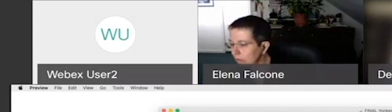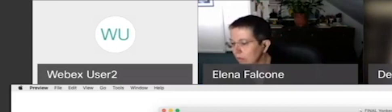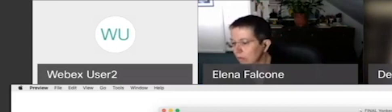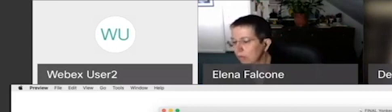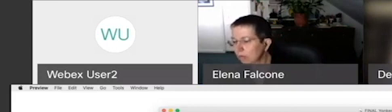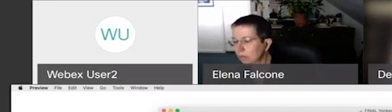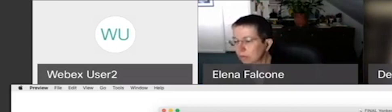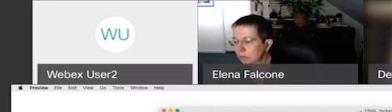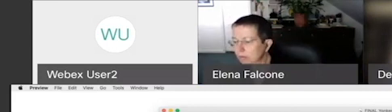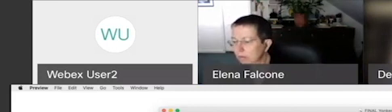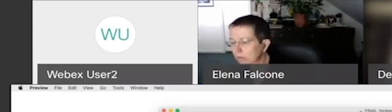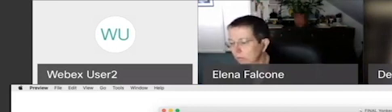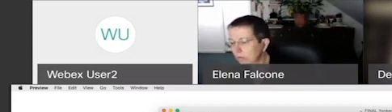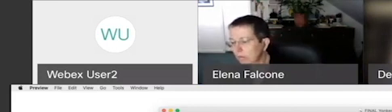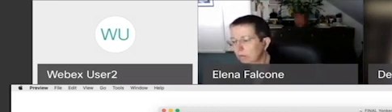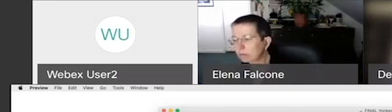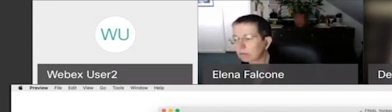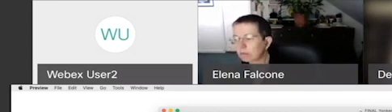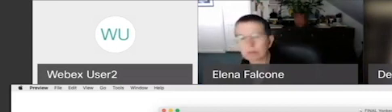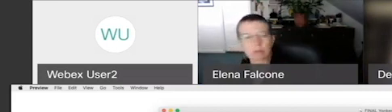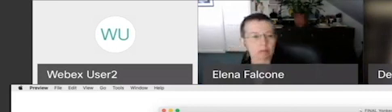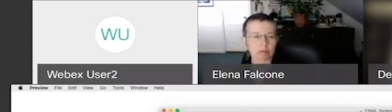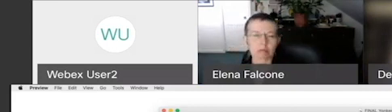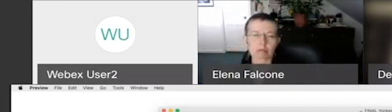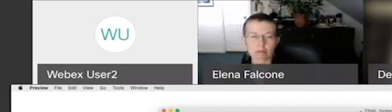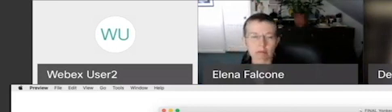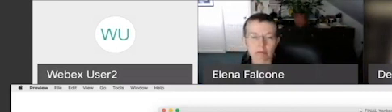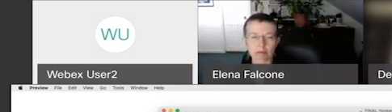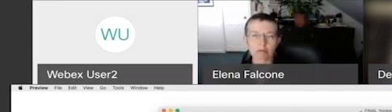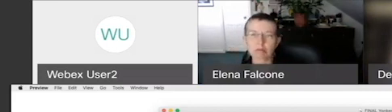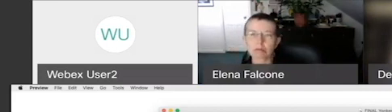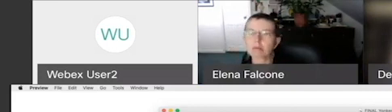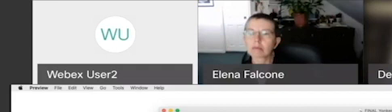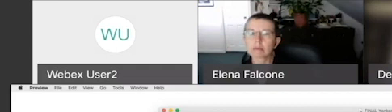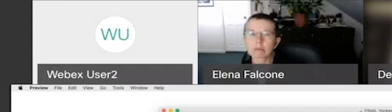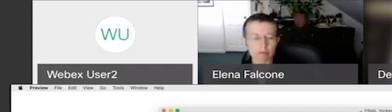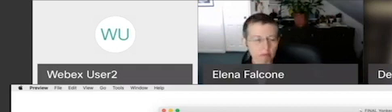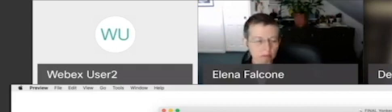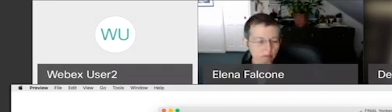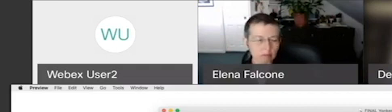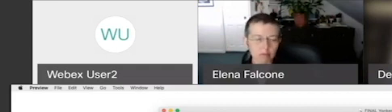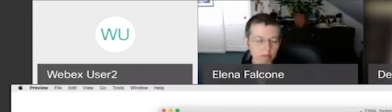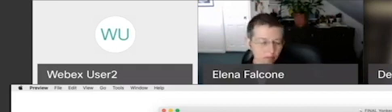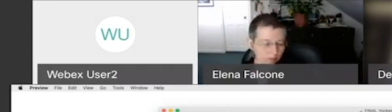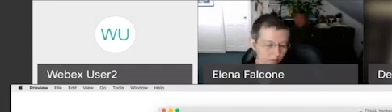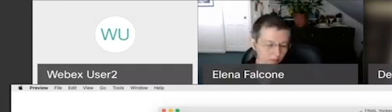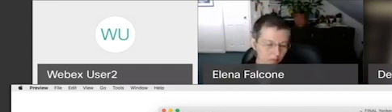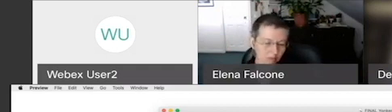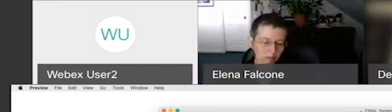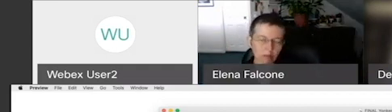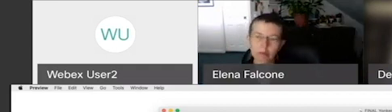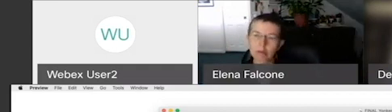wishes, to handle that individual's financial affairs. Now, a power of attorney is limited to those